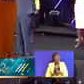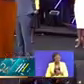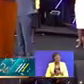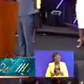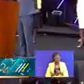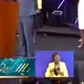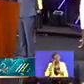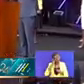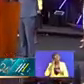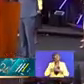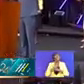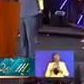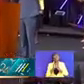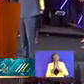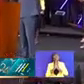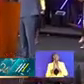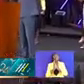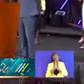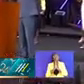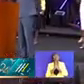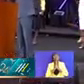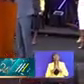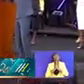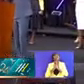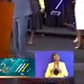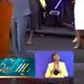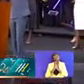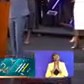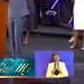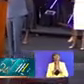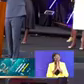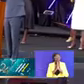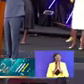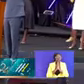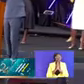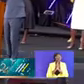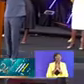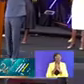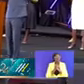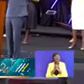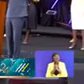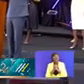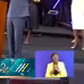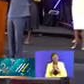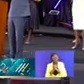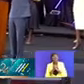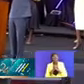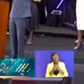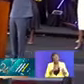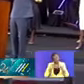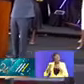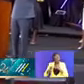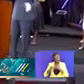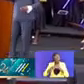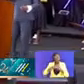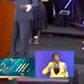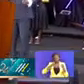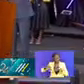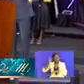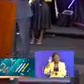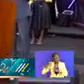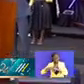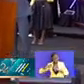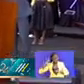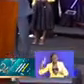in the next 2 minutes begin to make aay there will be no wave that is going to intercept the motions and the move of God in